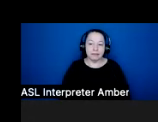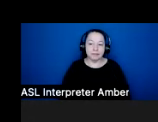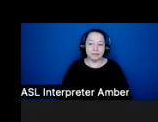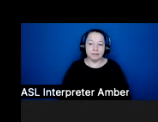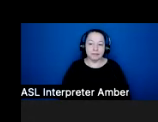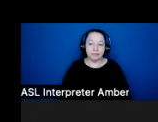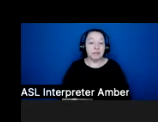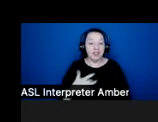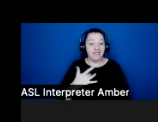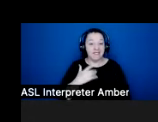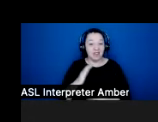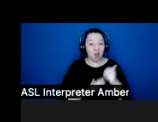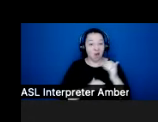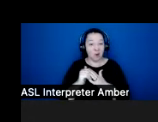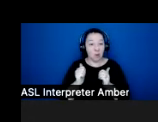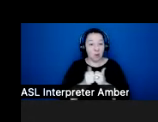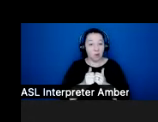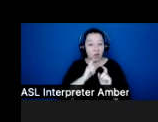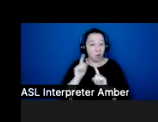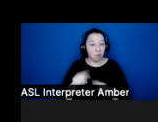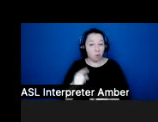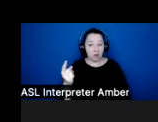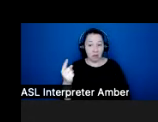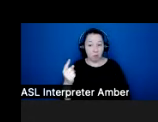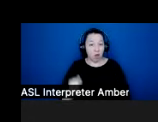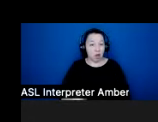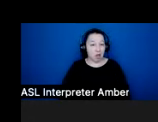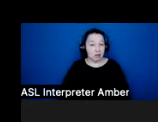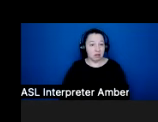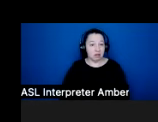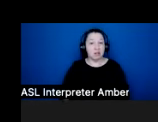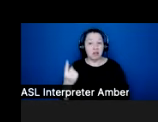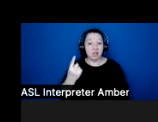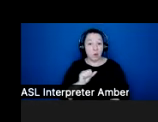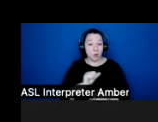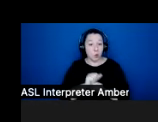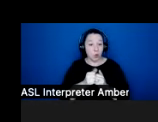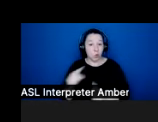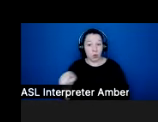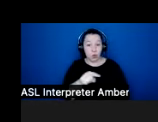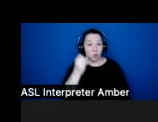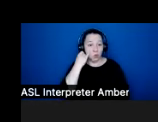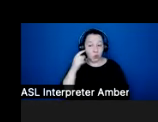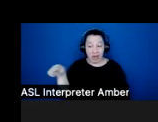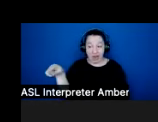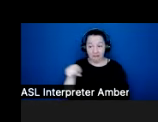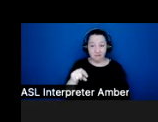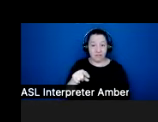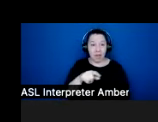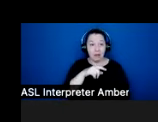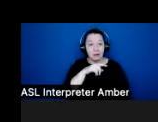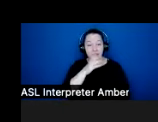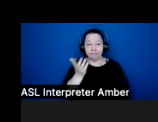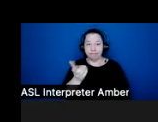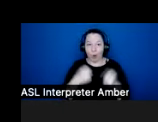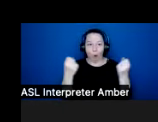would you feel comfortable with reporting somebody in your organization if they breached confidentiality?